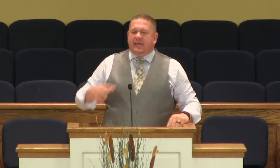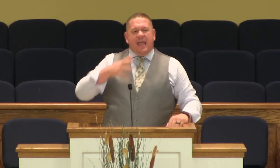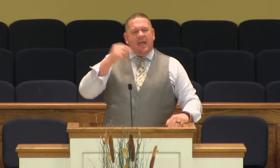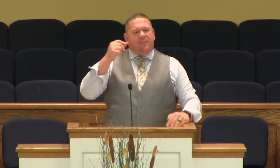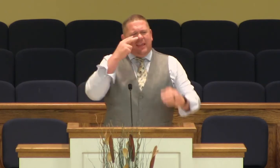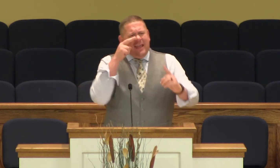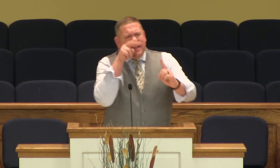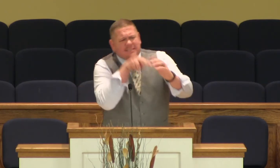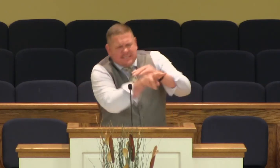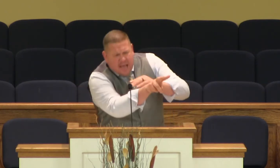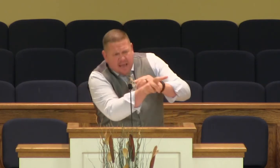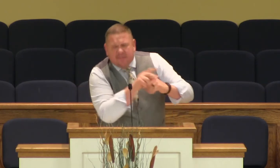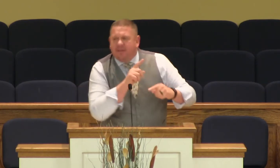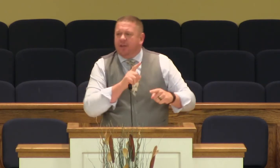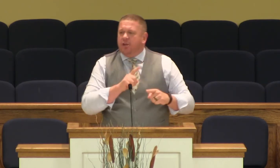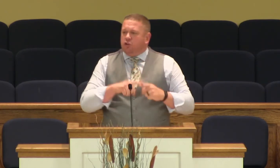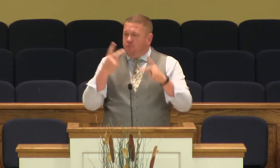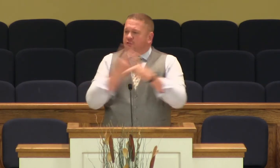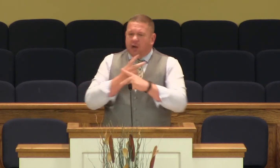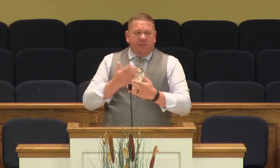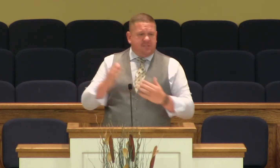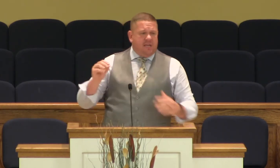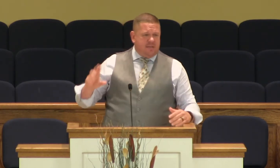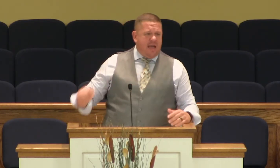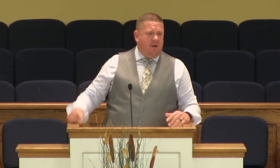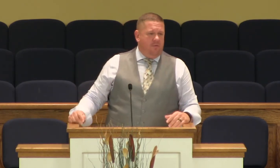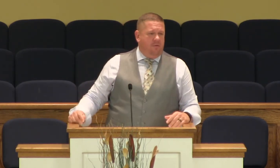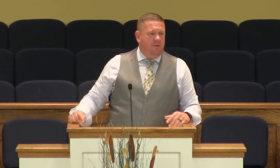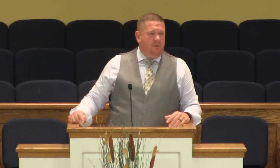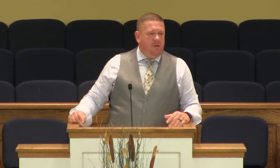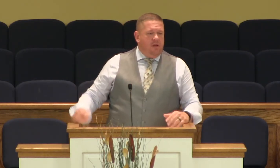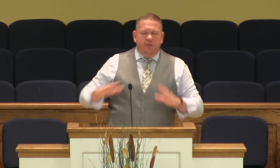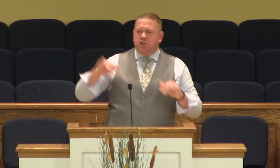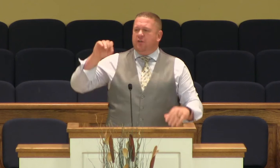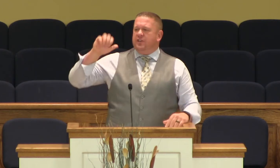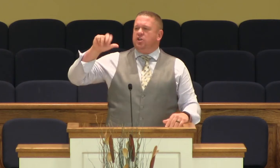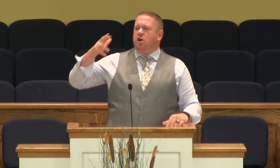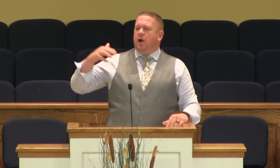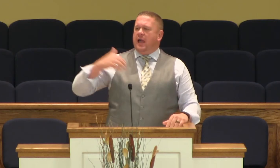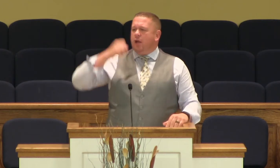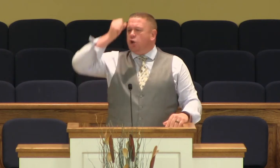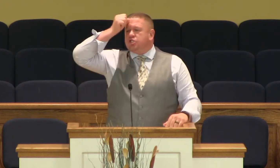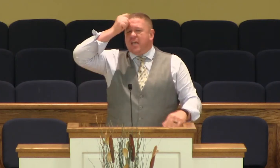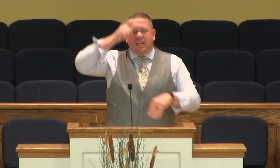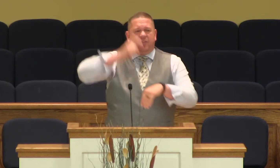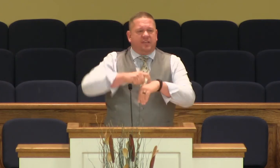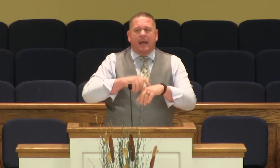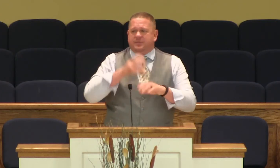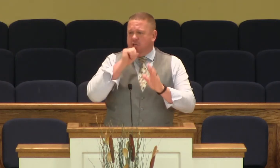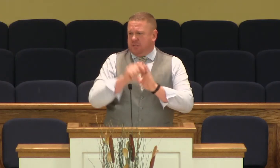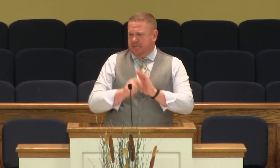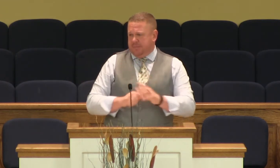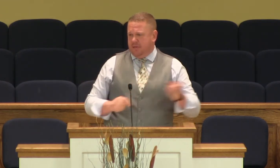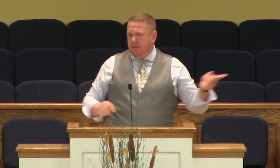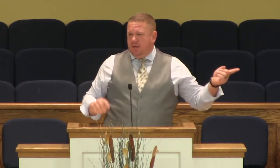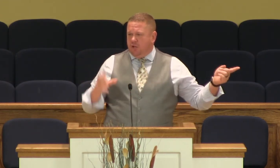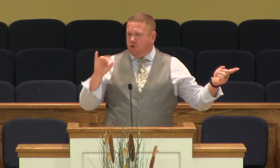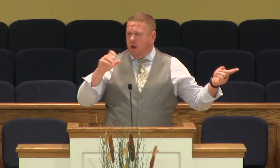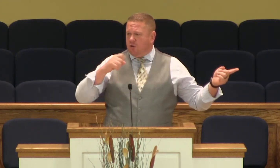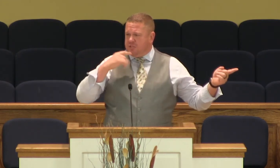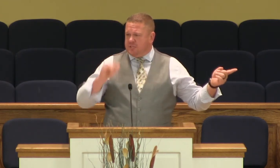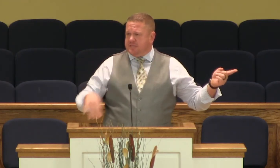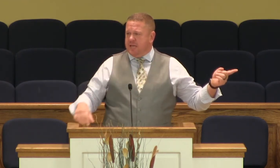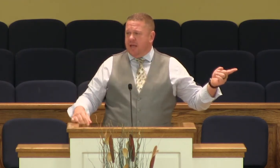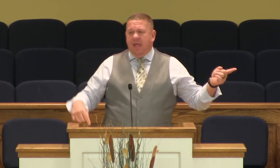the ability and the insight to figure these things out. The children of Issachar had an understanding of the times in the Old Testament. In